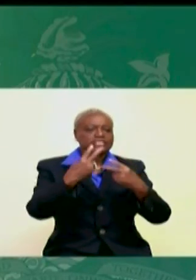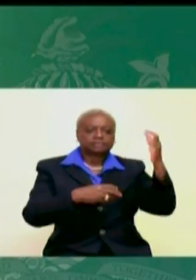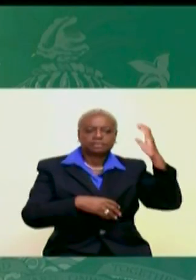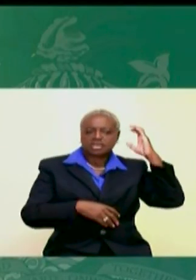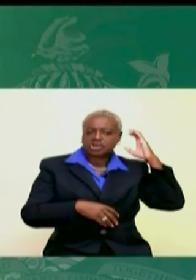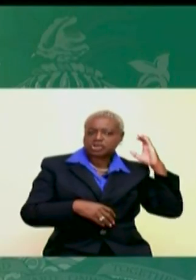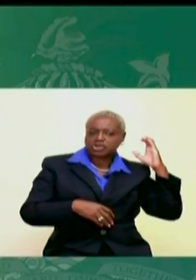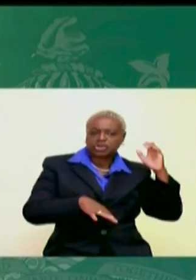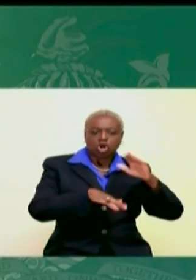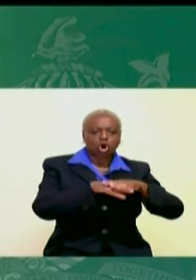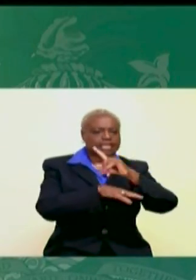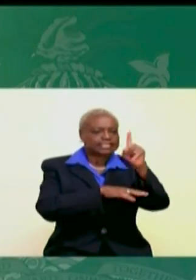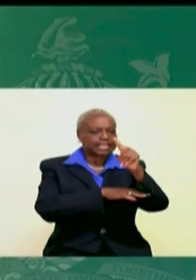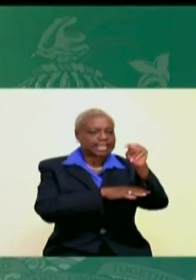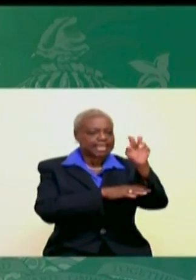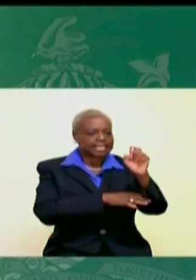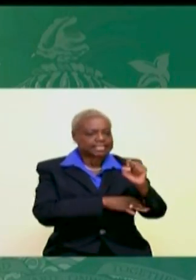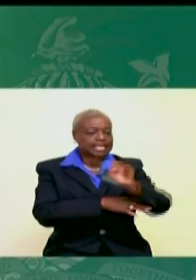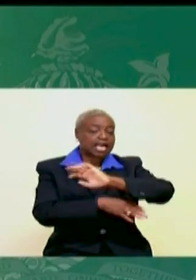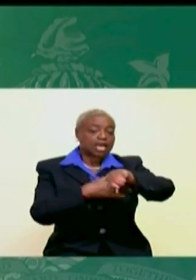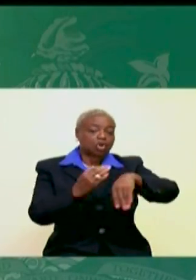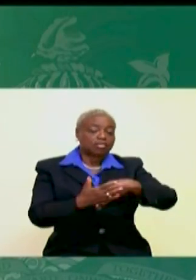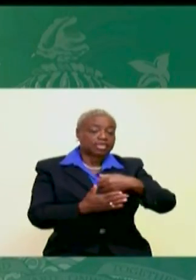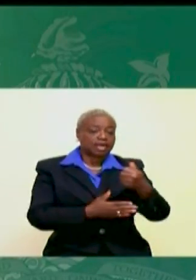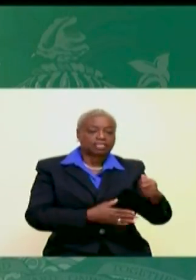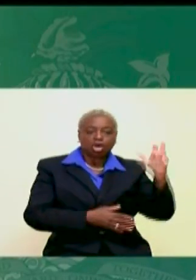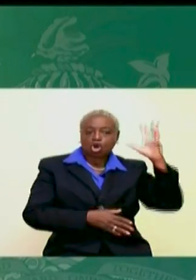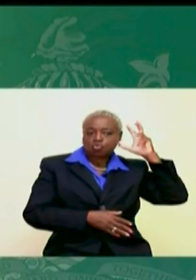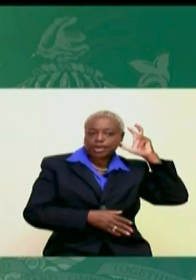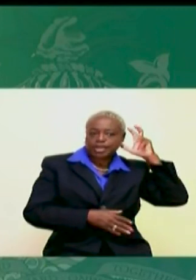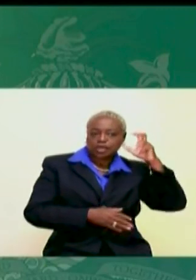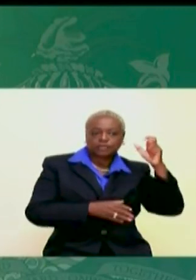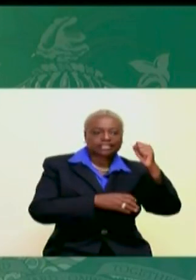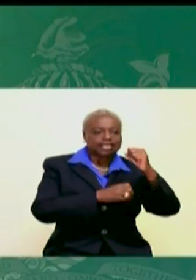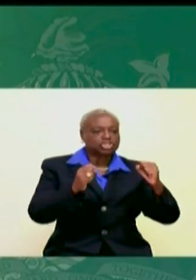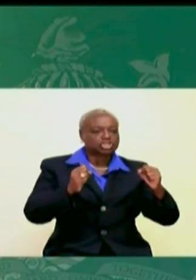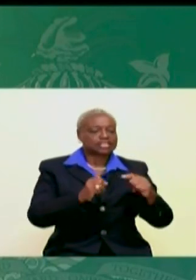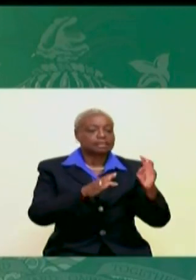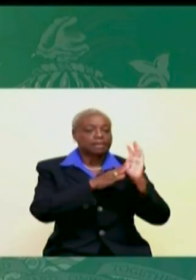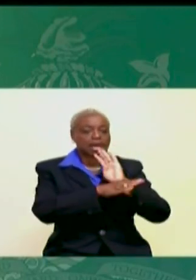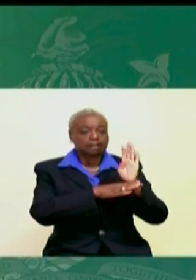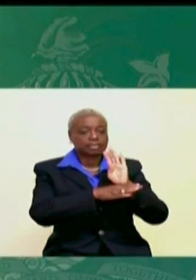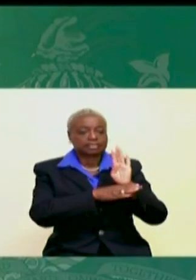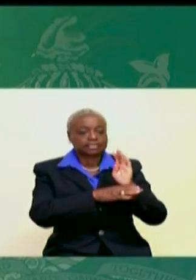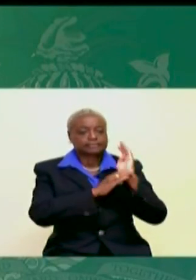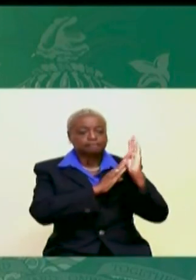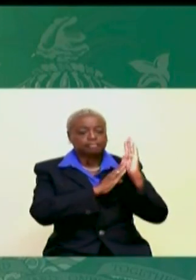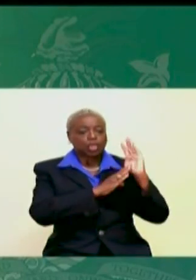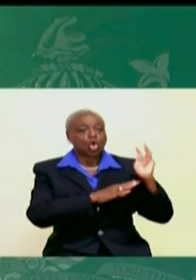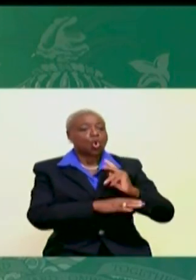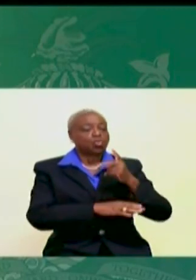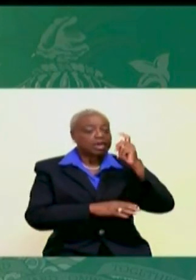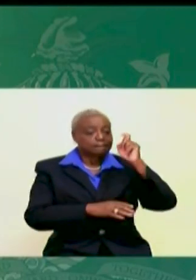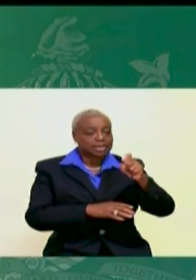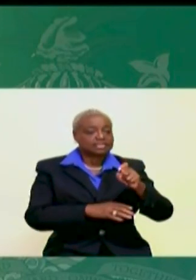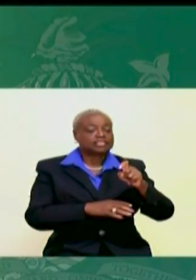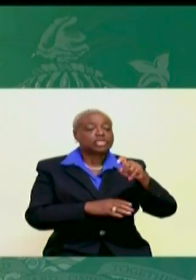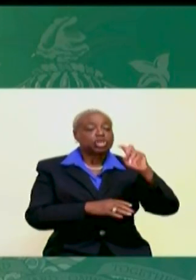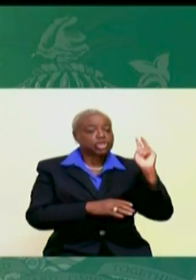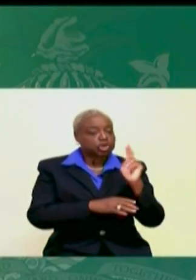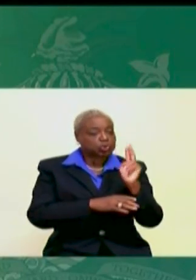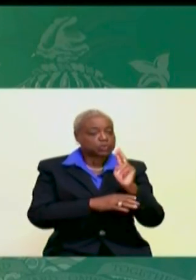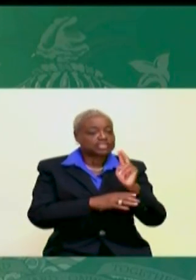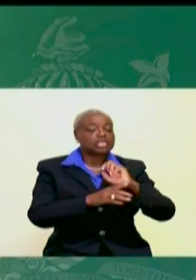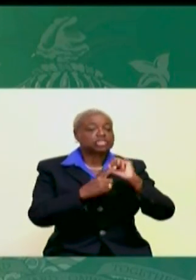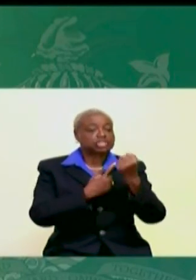other radio and television stations in the Bahamas. We have to use social media, Madam Speaker. We have to use TikTok if we must. We